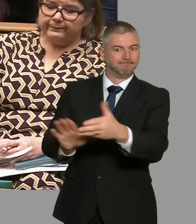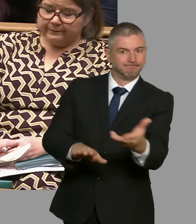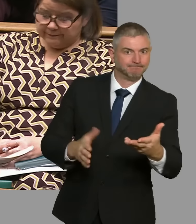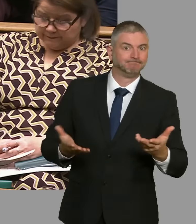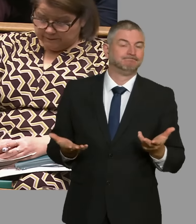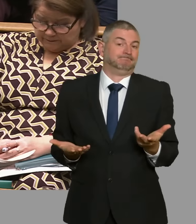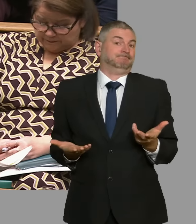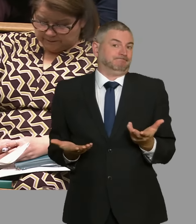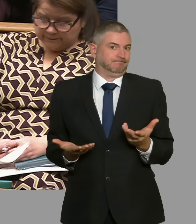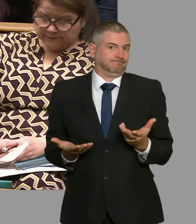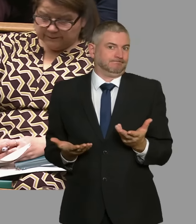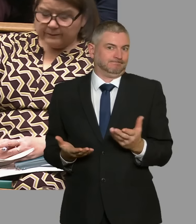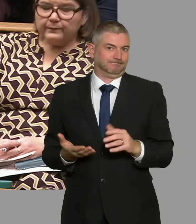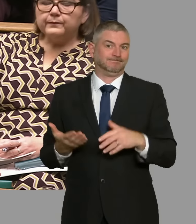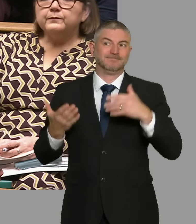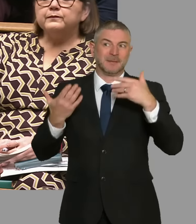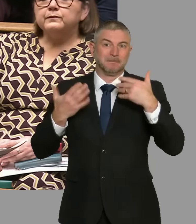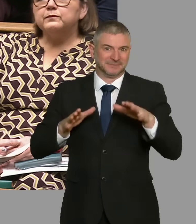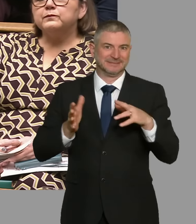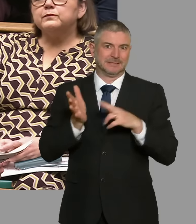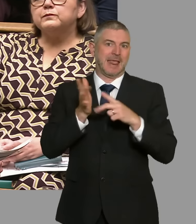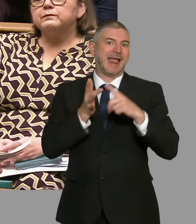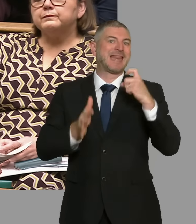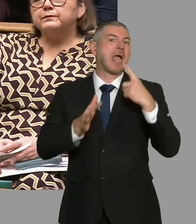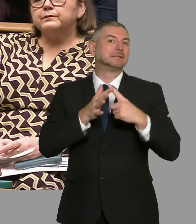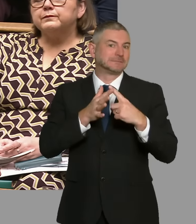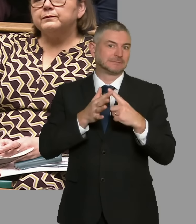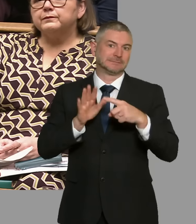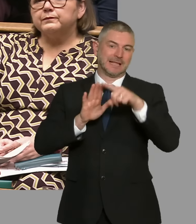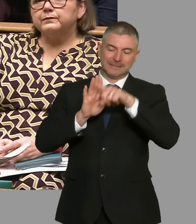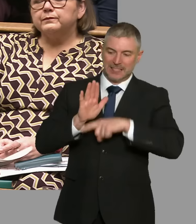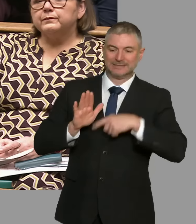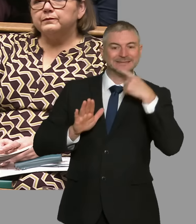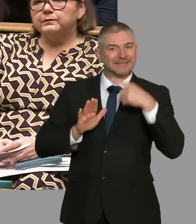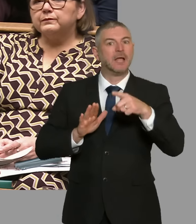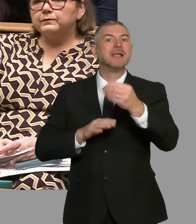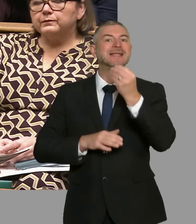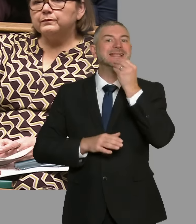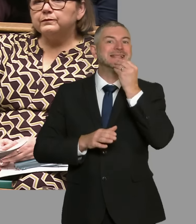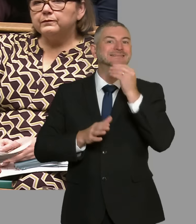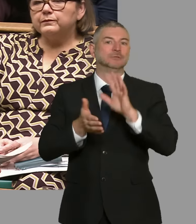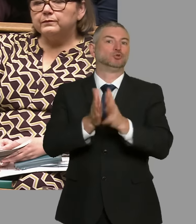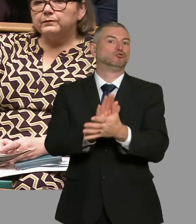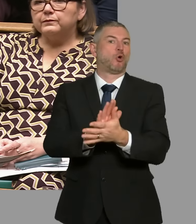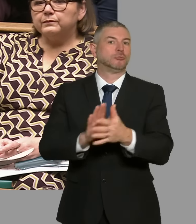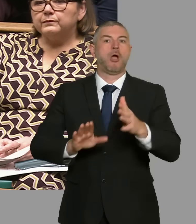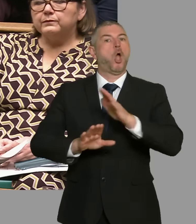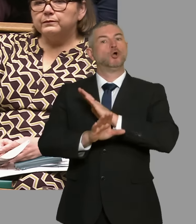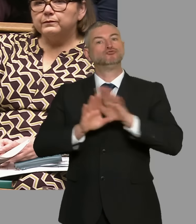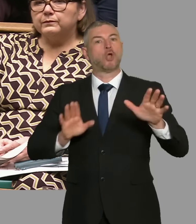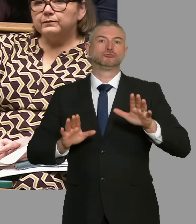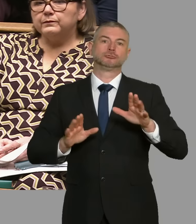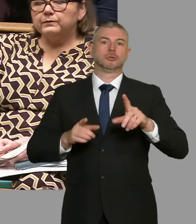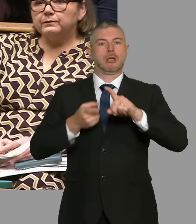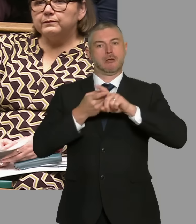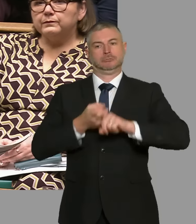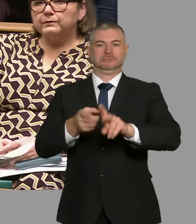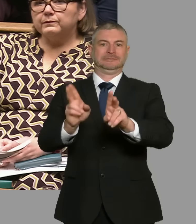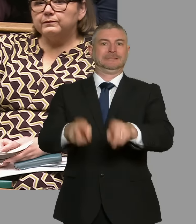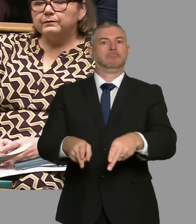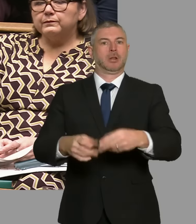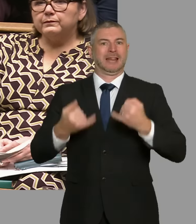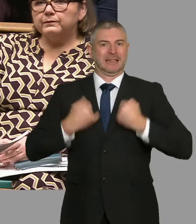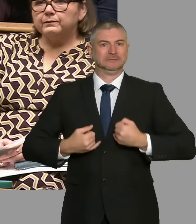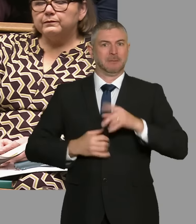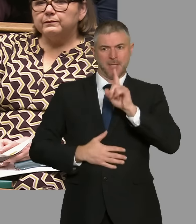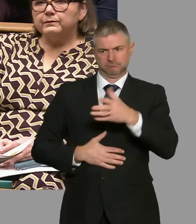illness. Will the Prime Minister urgently review this case to ensure that Lily and her family receive the support they need and that Lily is given every possible chance to recover and live, and remind